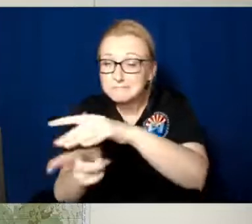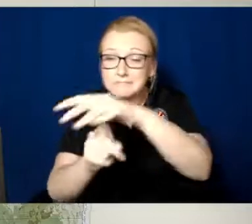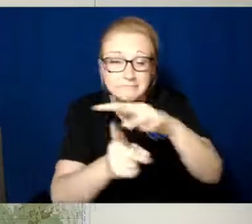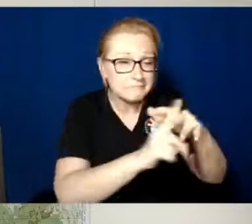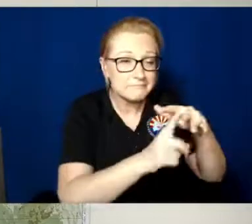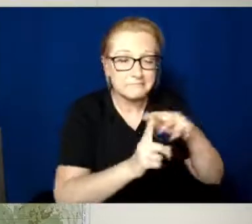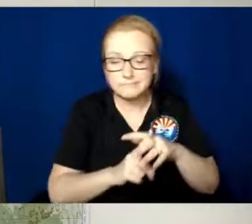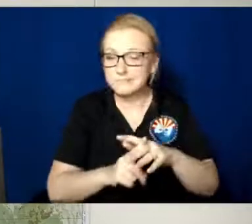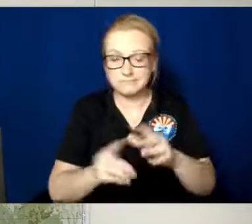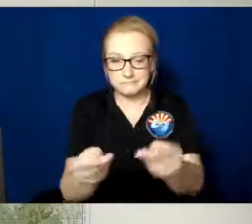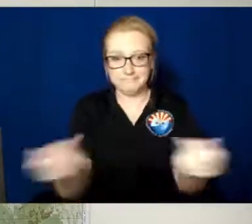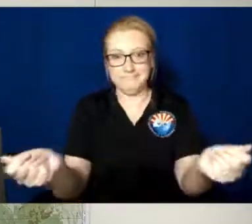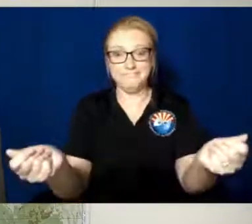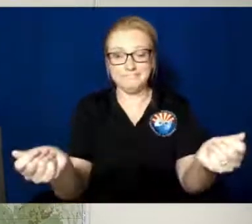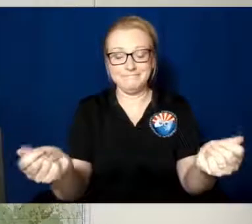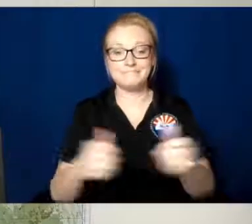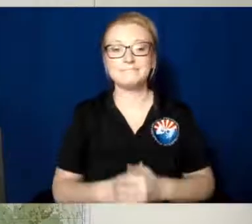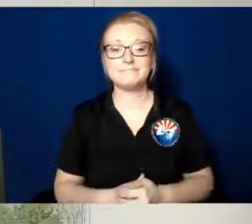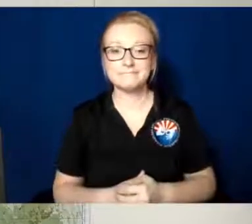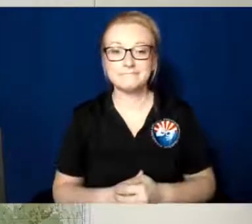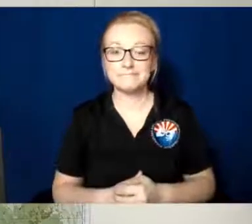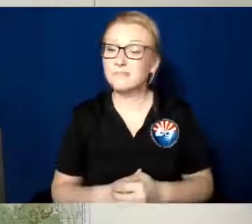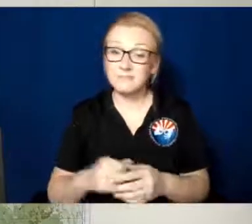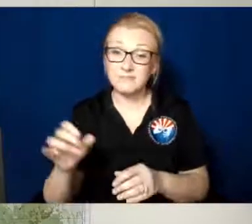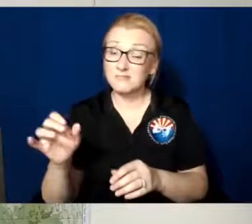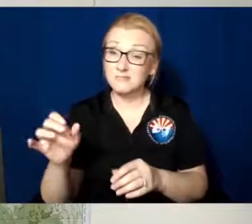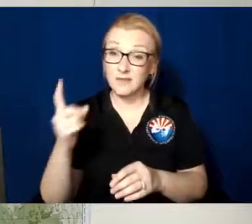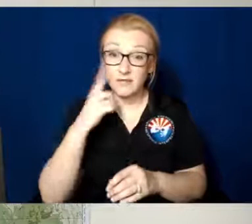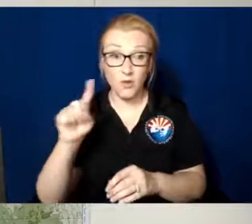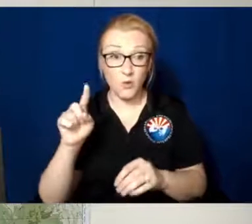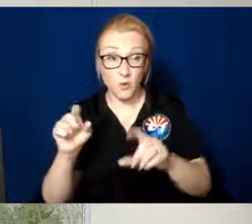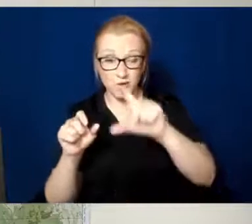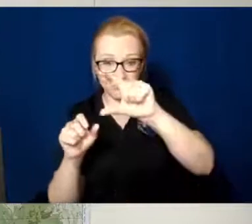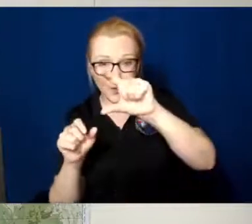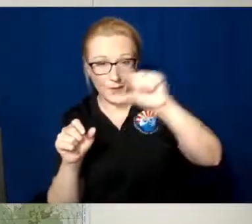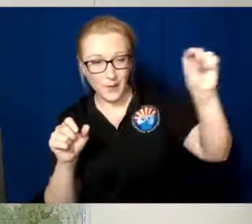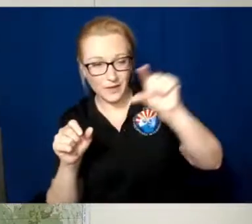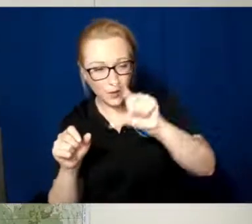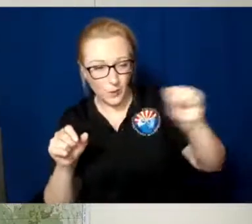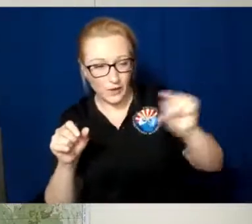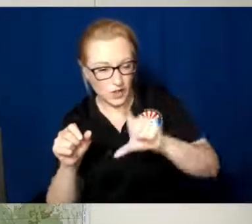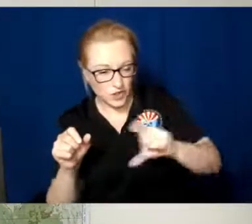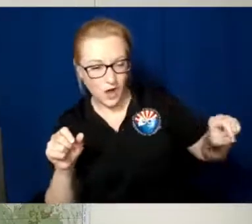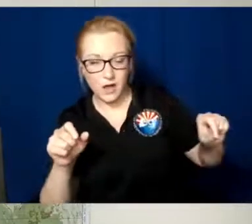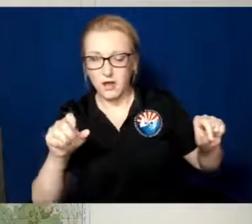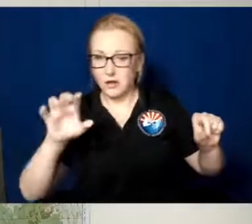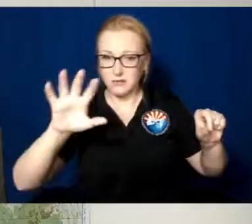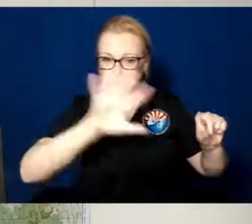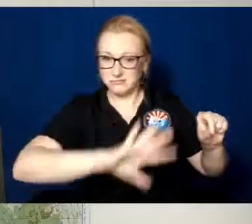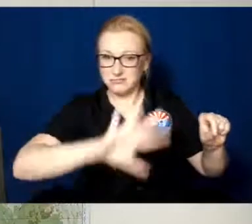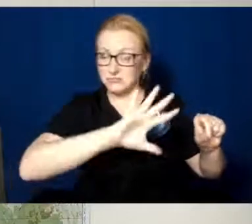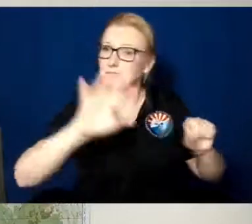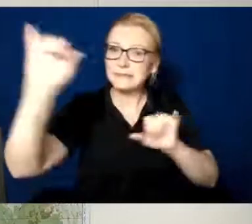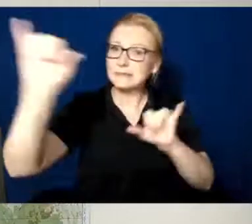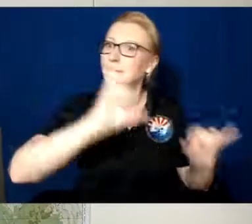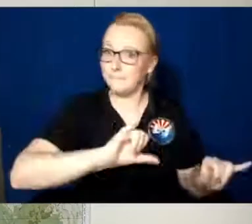that means things are looking very good. That's kind of the status all the way around. A lot of these fingers, those again fingers of fire that are poking